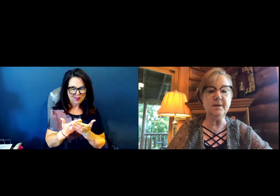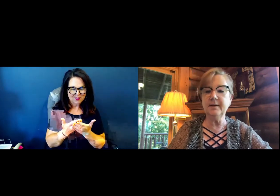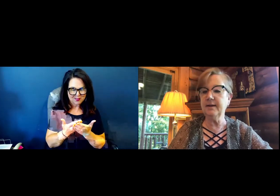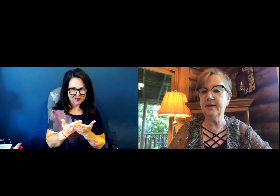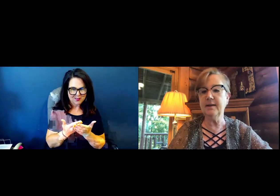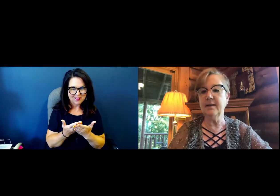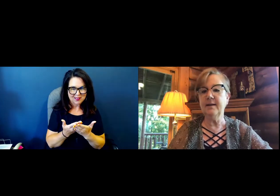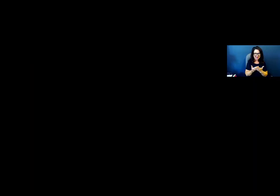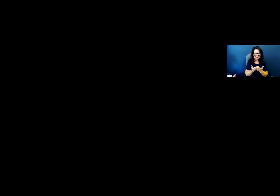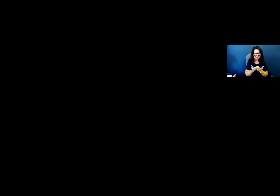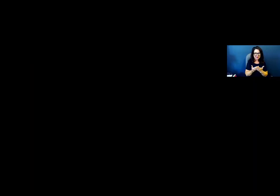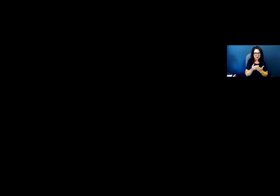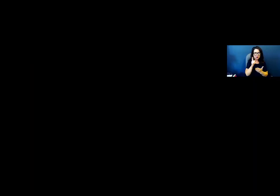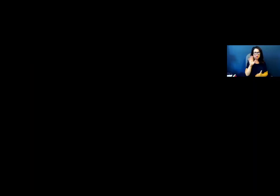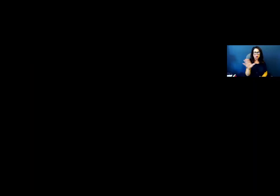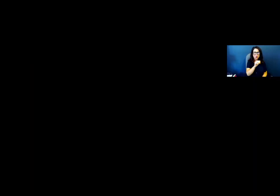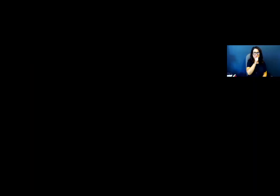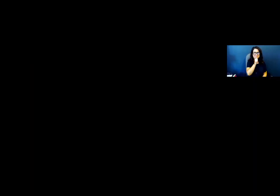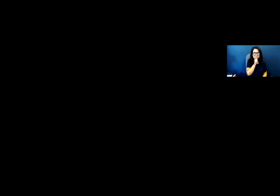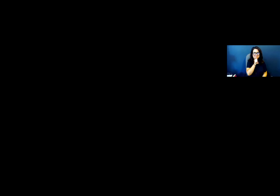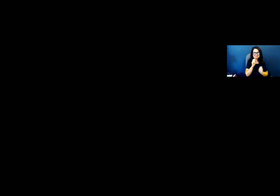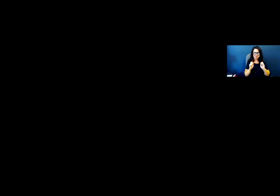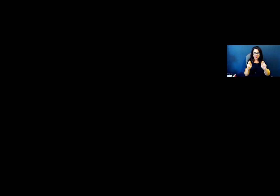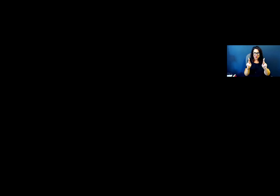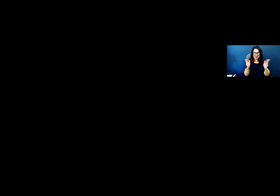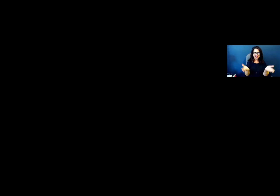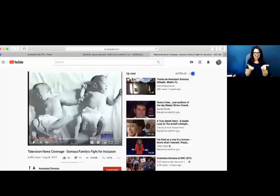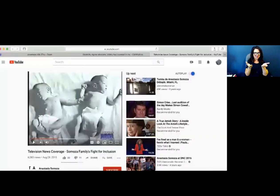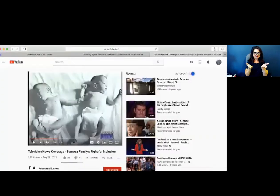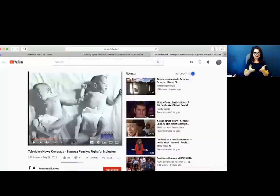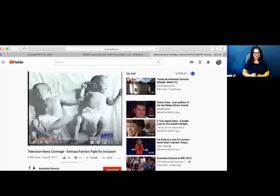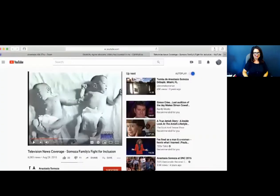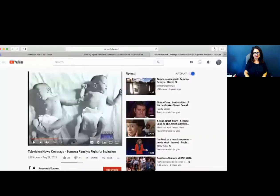too. And here we are.